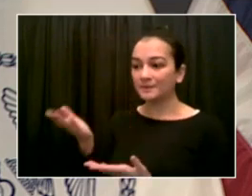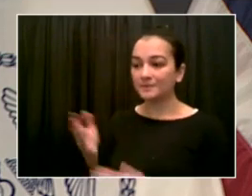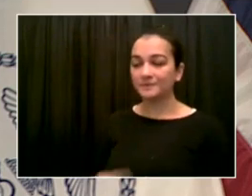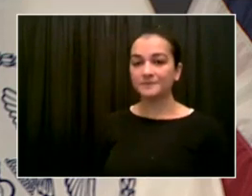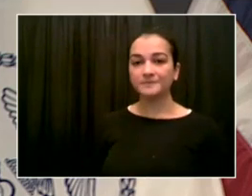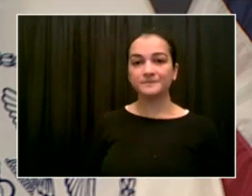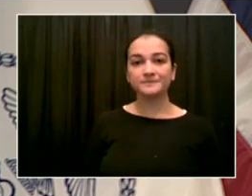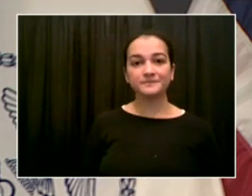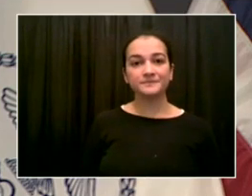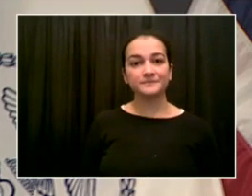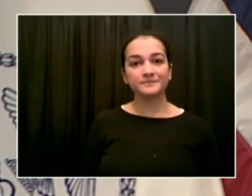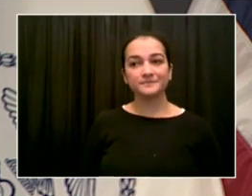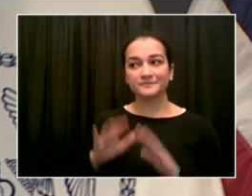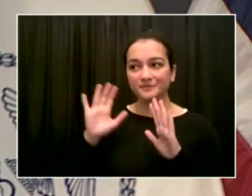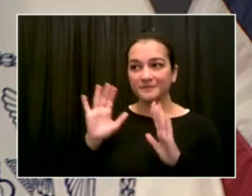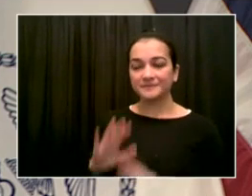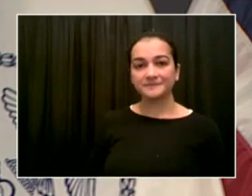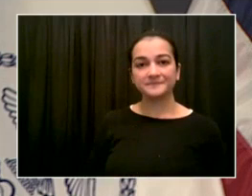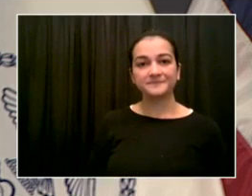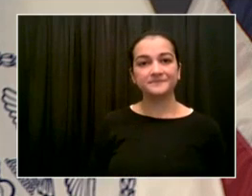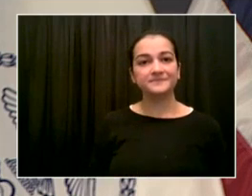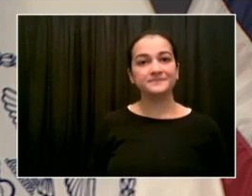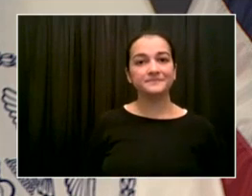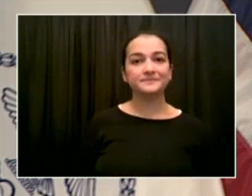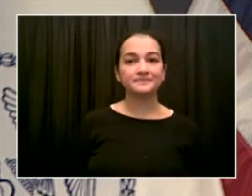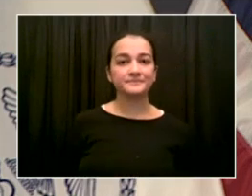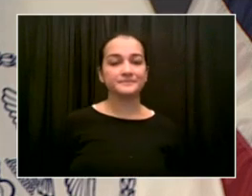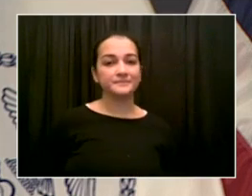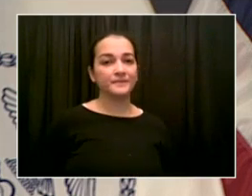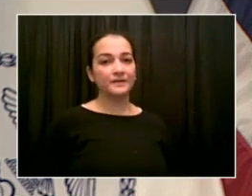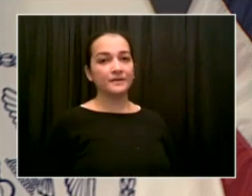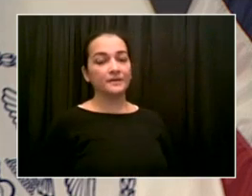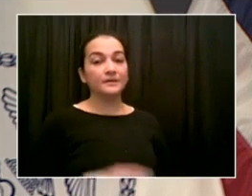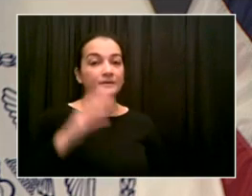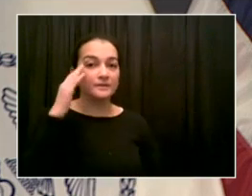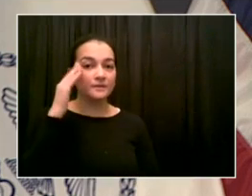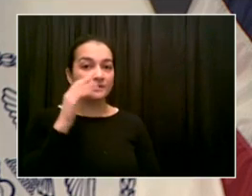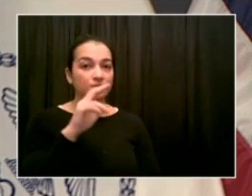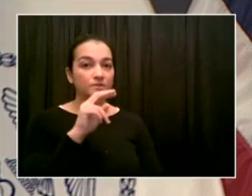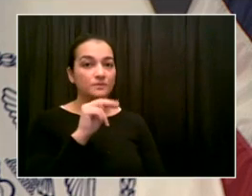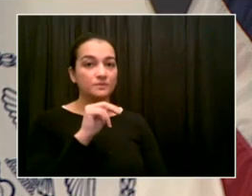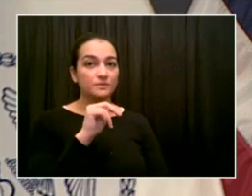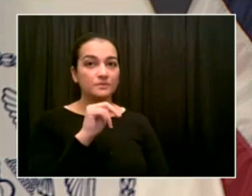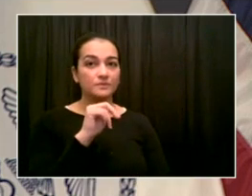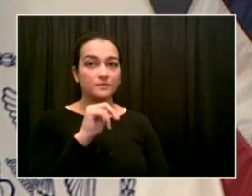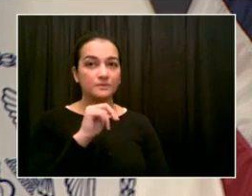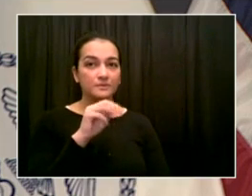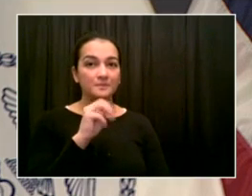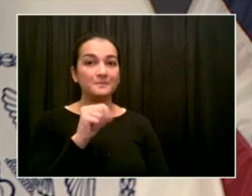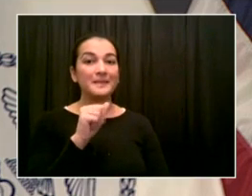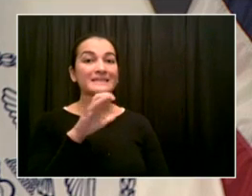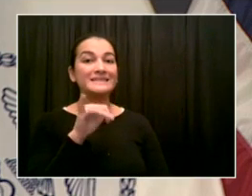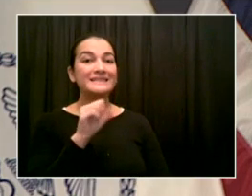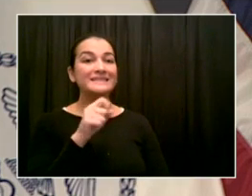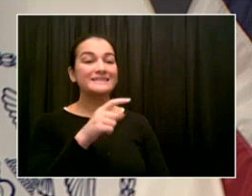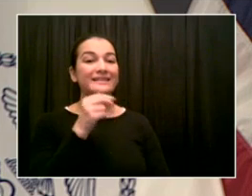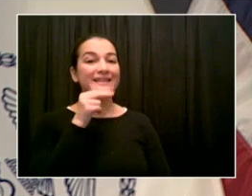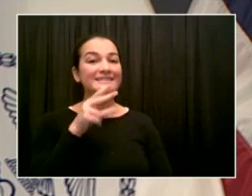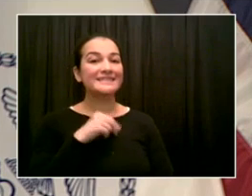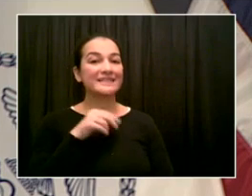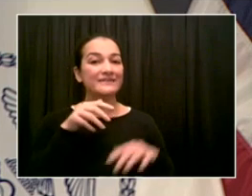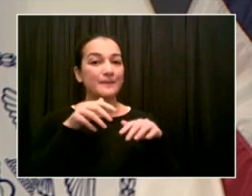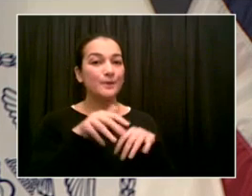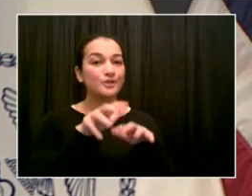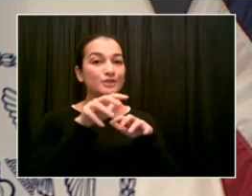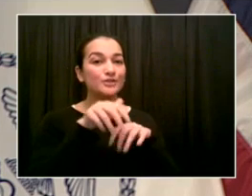NYPD has tight security every year for the Macy's Thanksgiving Day Parade. But after the deadly incident in Wisconsin, have you